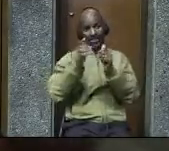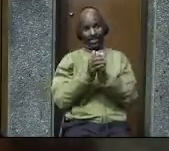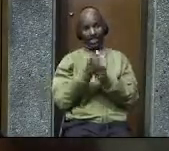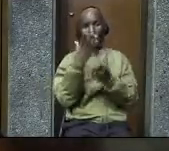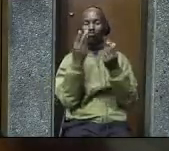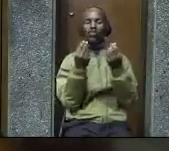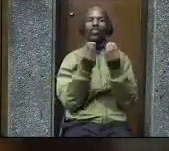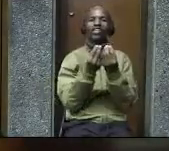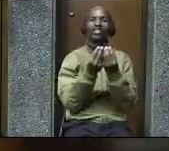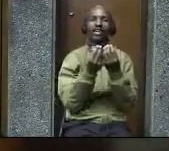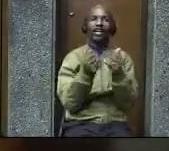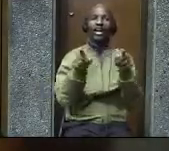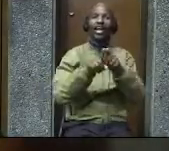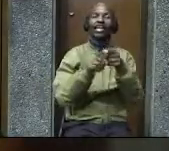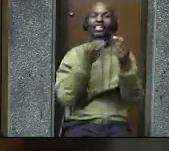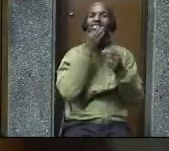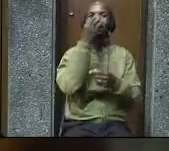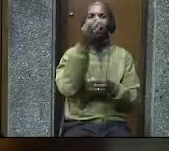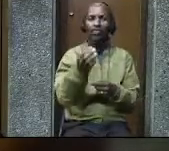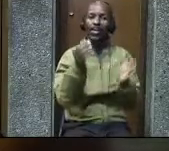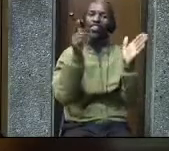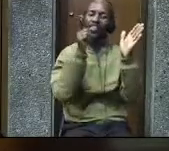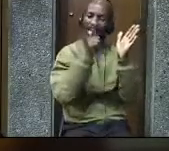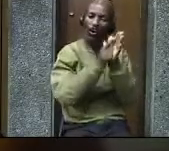technical? So we